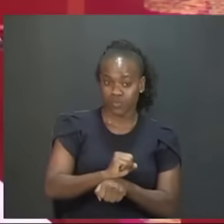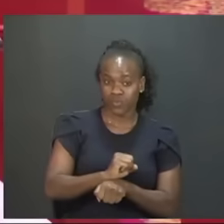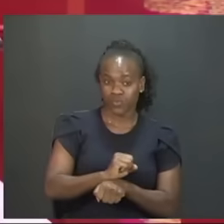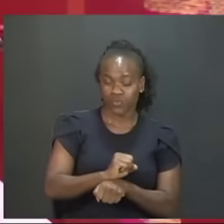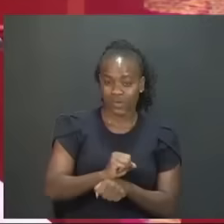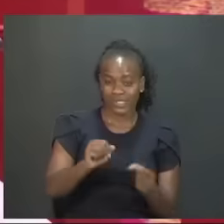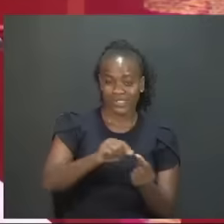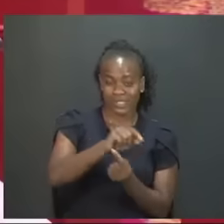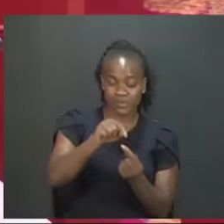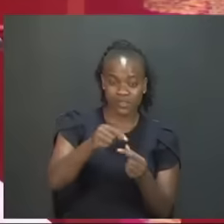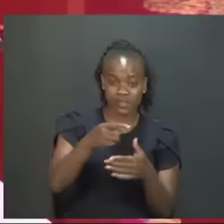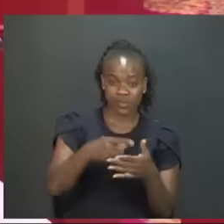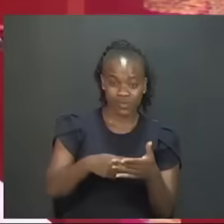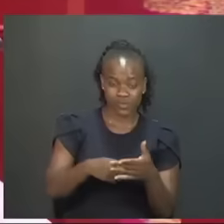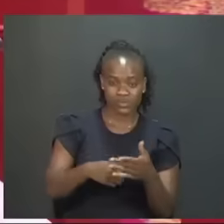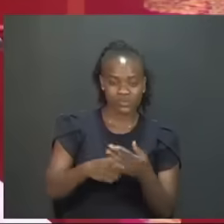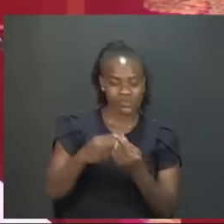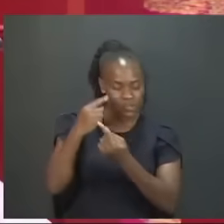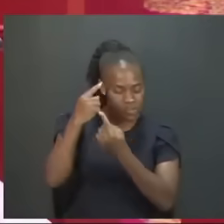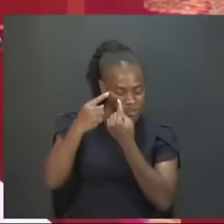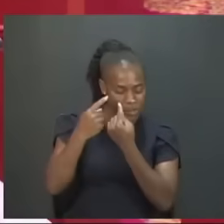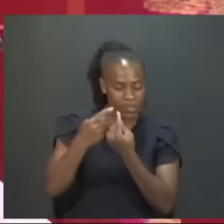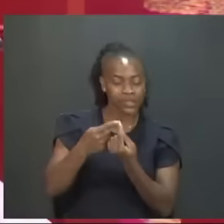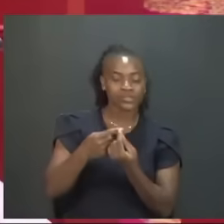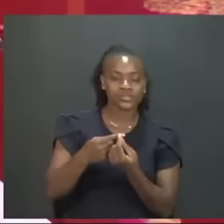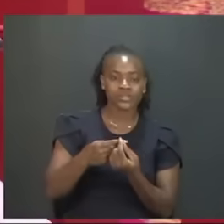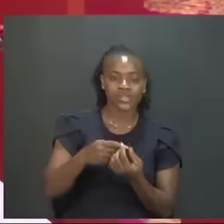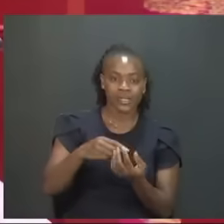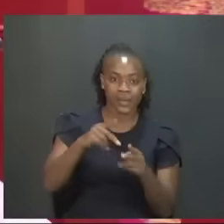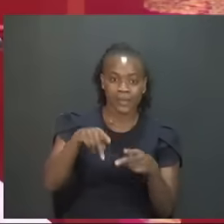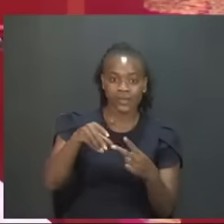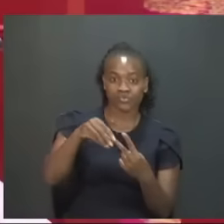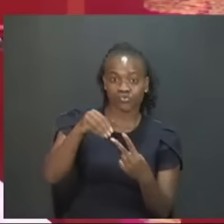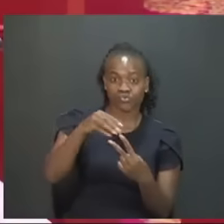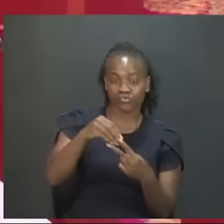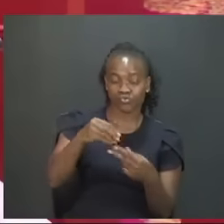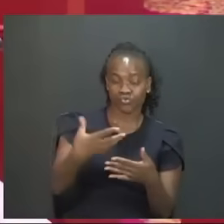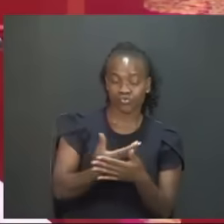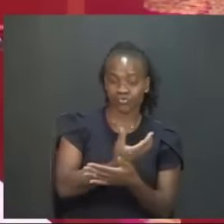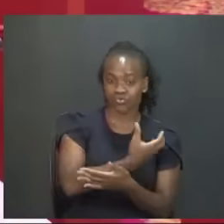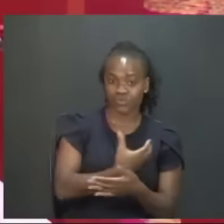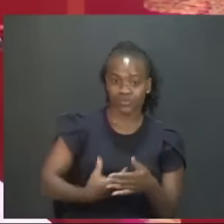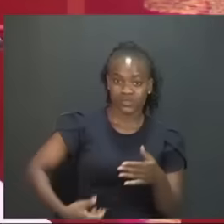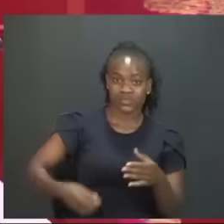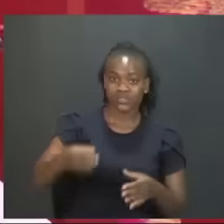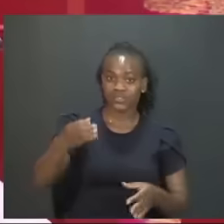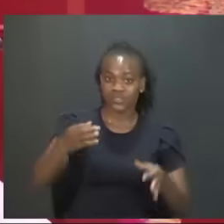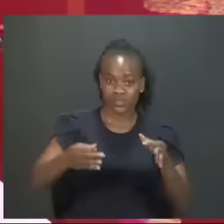specifically the consideration of the nomination of a new Chief Justice.